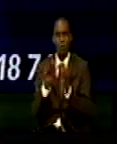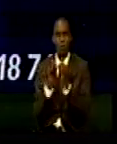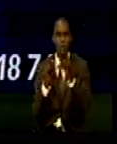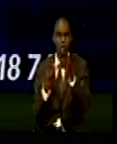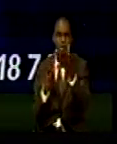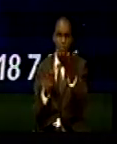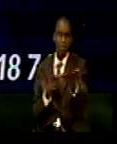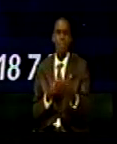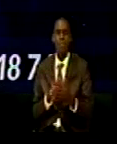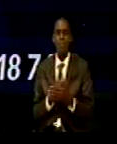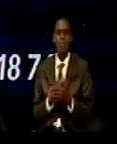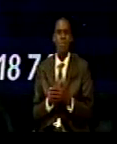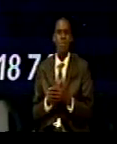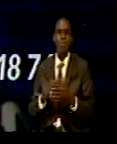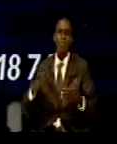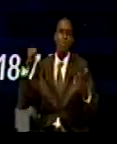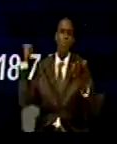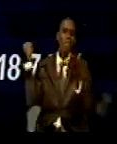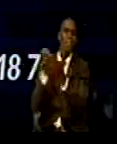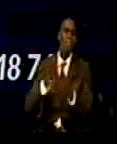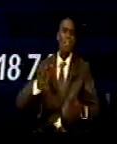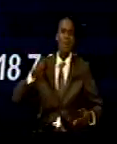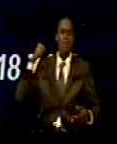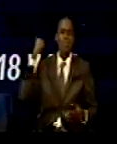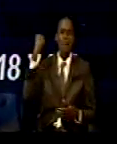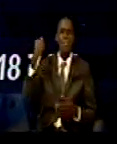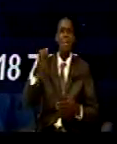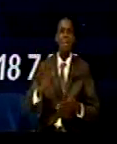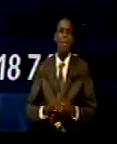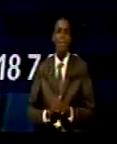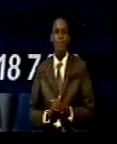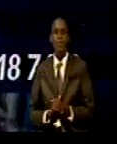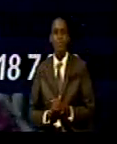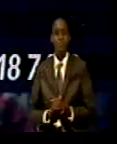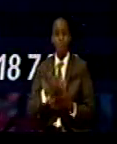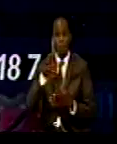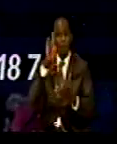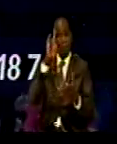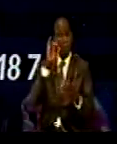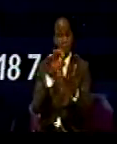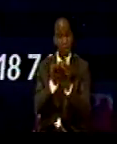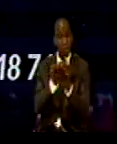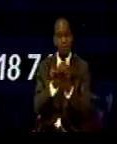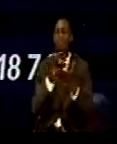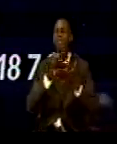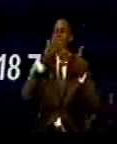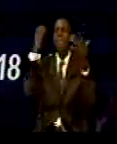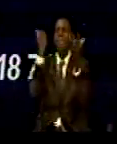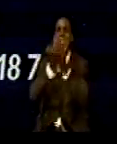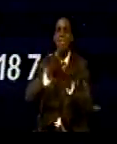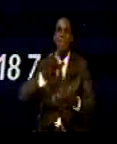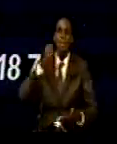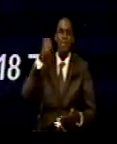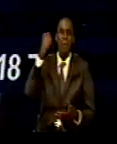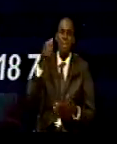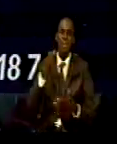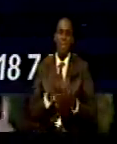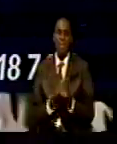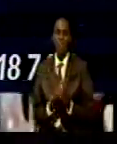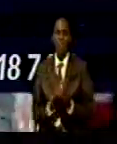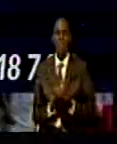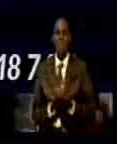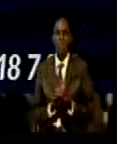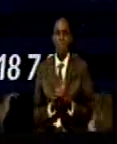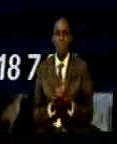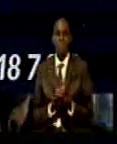there. Amen. You believe it? Shout amen. It